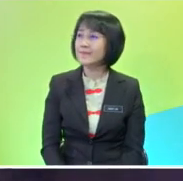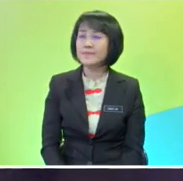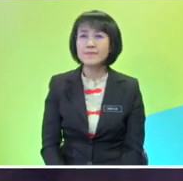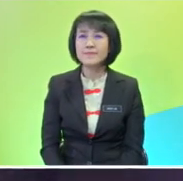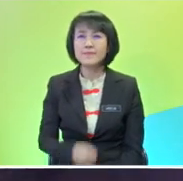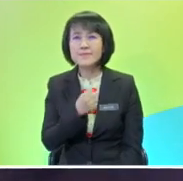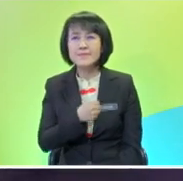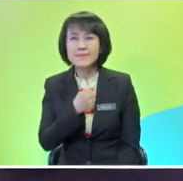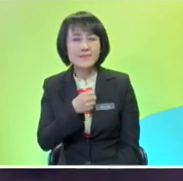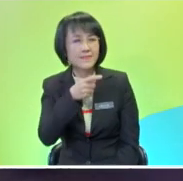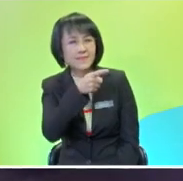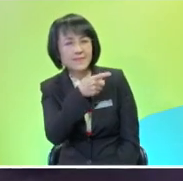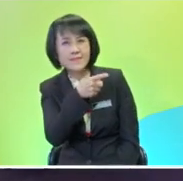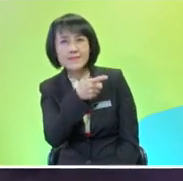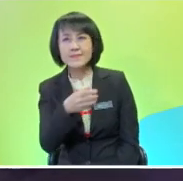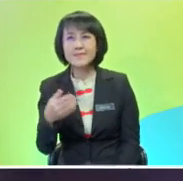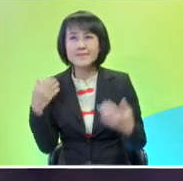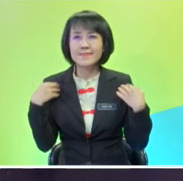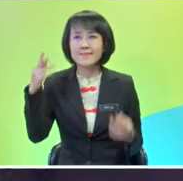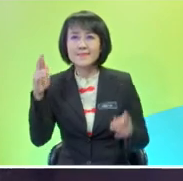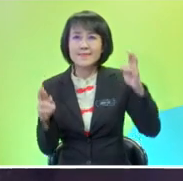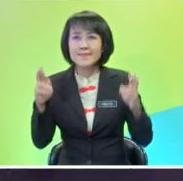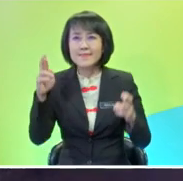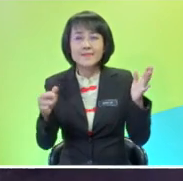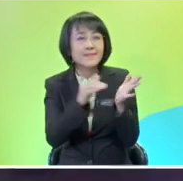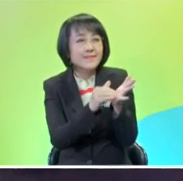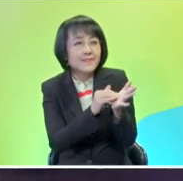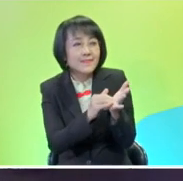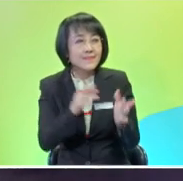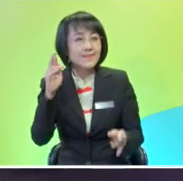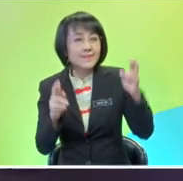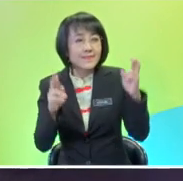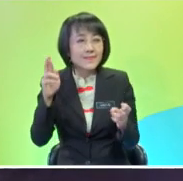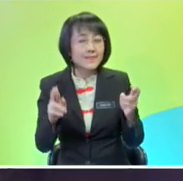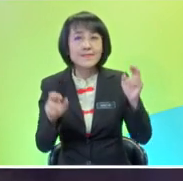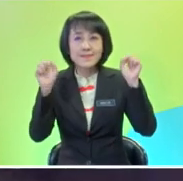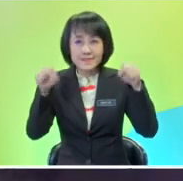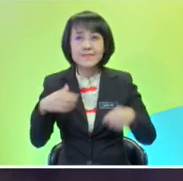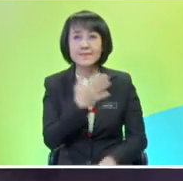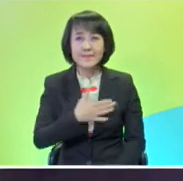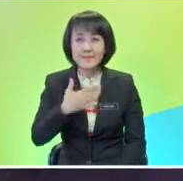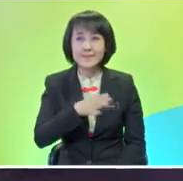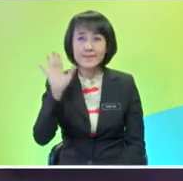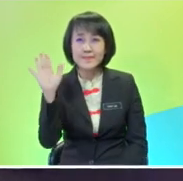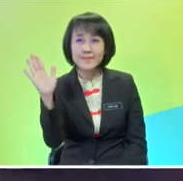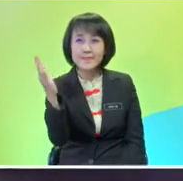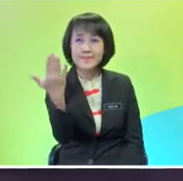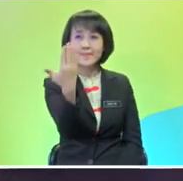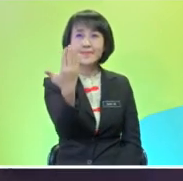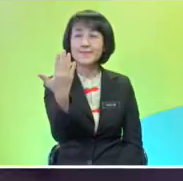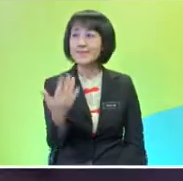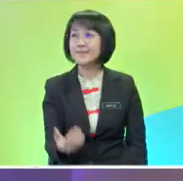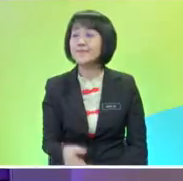Sorry, I'm a bit distracted. There seems to be a robot over there. Excuse me, robot, can you please turn around? Yes,